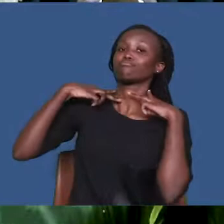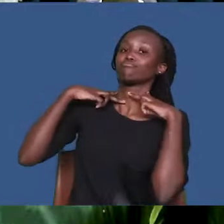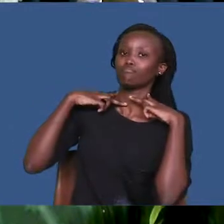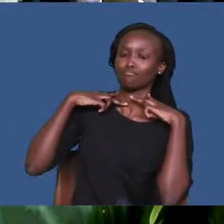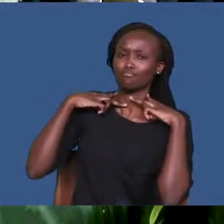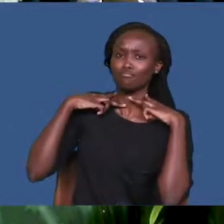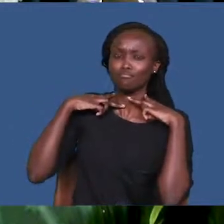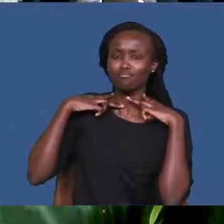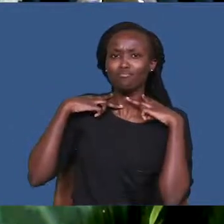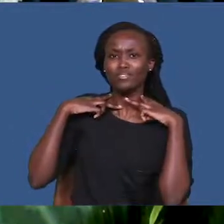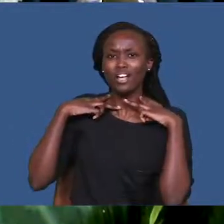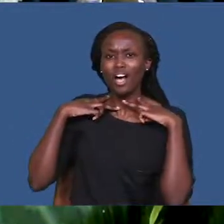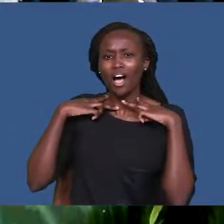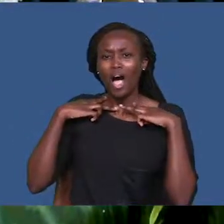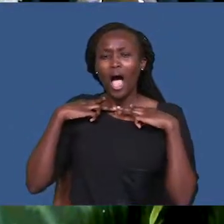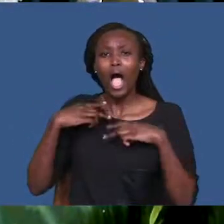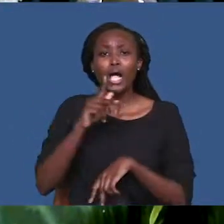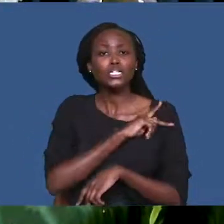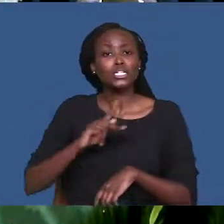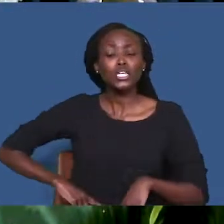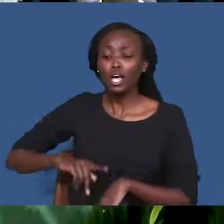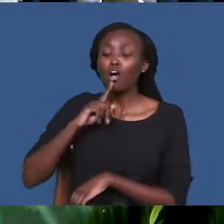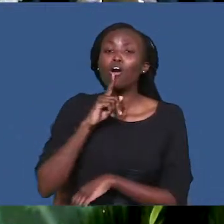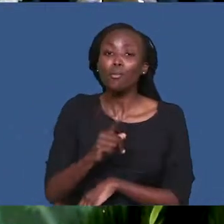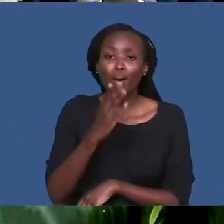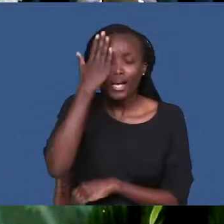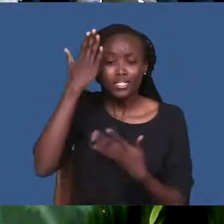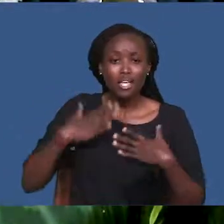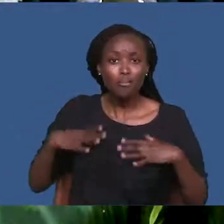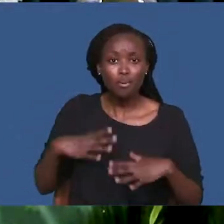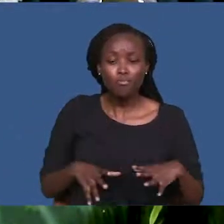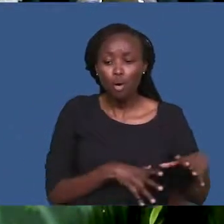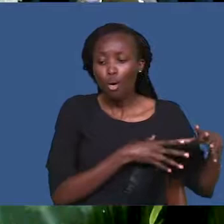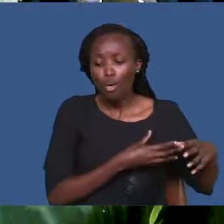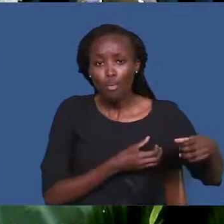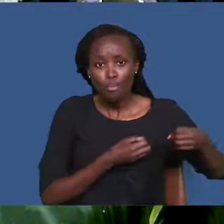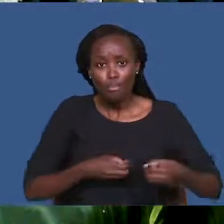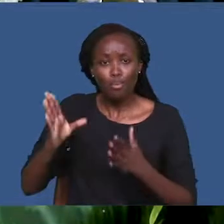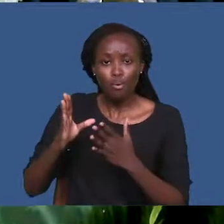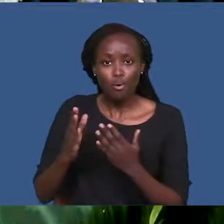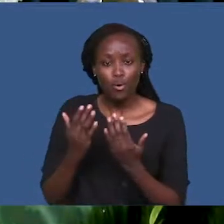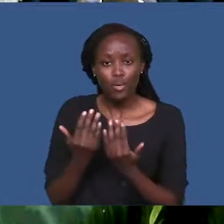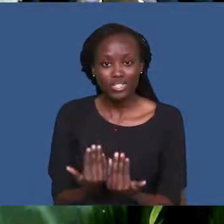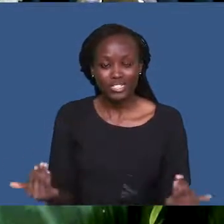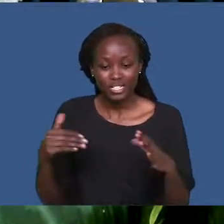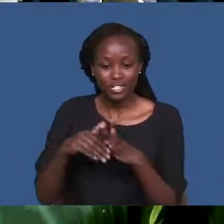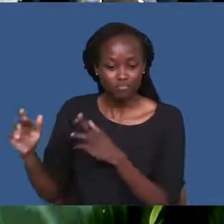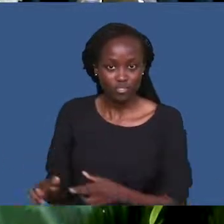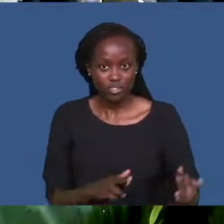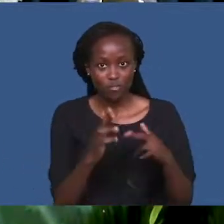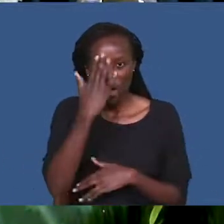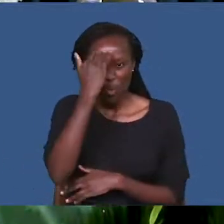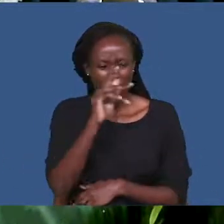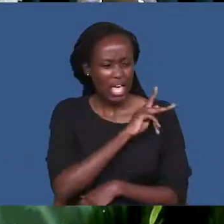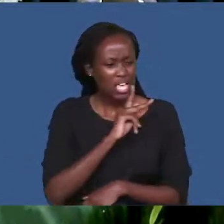They were ordered to throw their baby boys into the river as the Pharaoh was seeking to weaken the nation. They had become the slaves